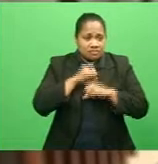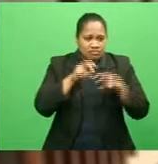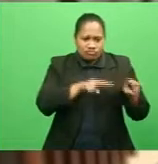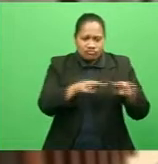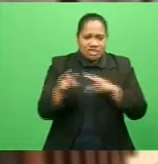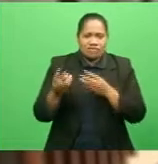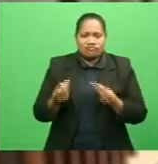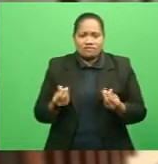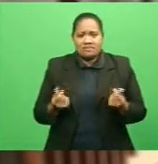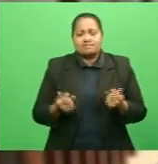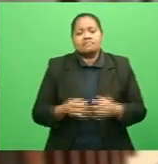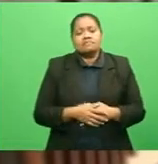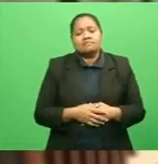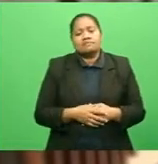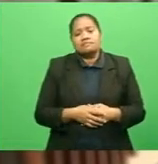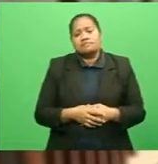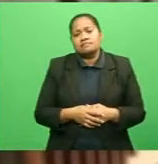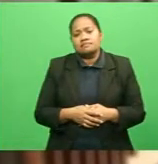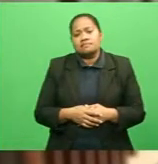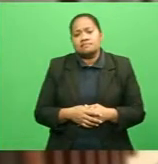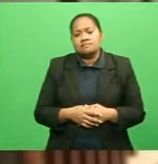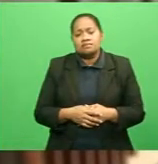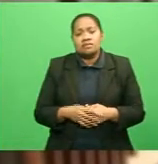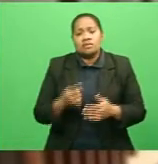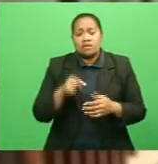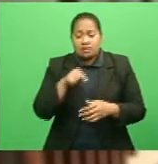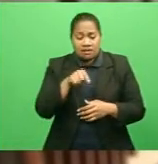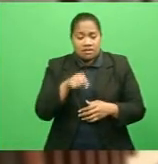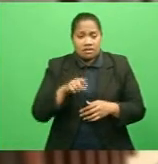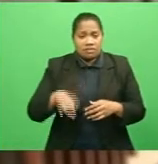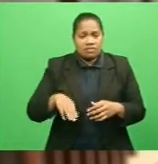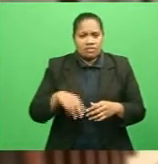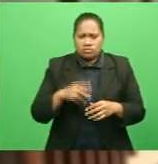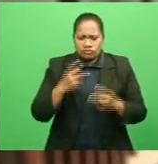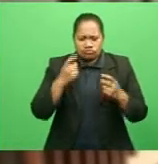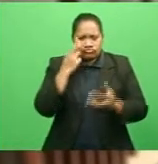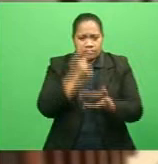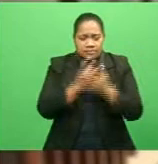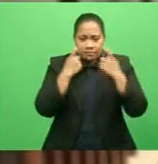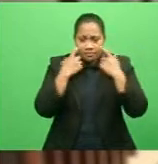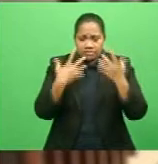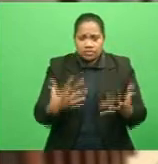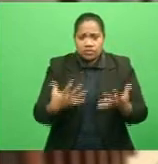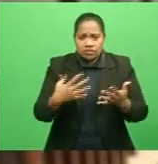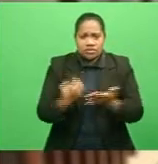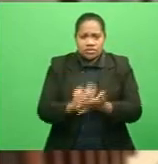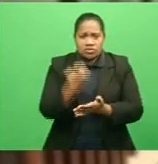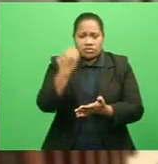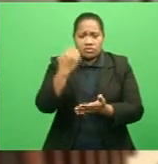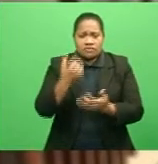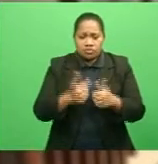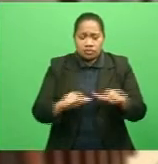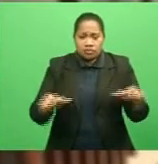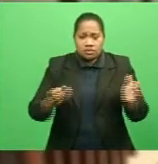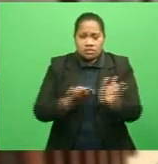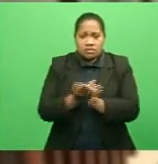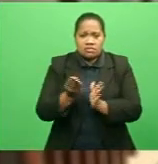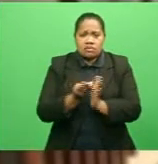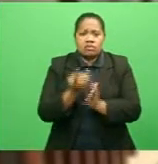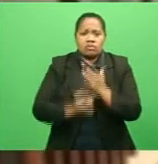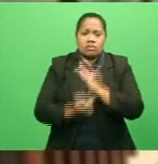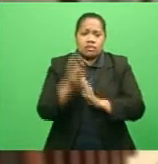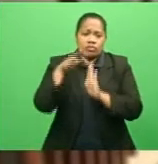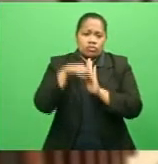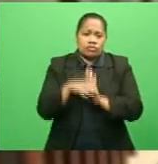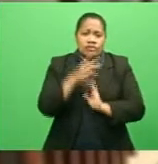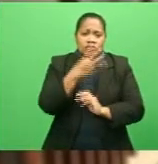currencies. The US GDP numbers released showed the economy's total output of goods and services fell at a rate of